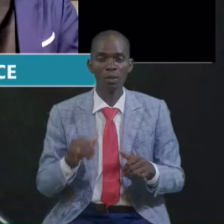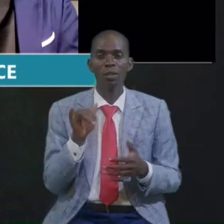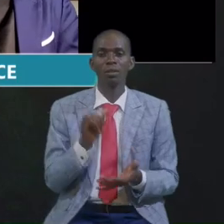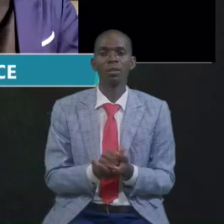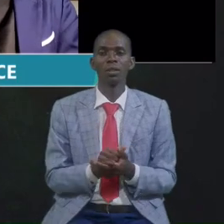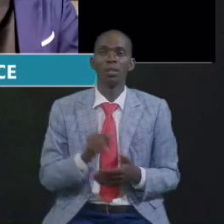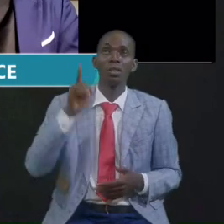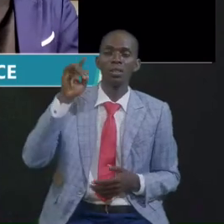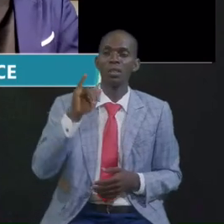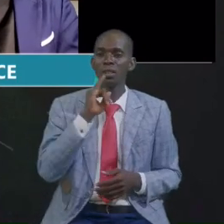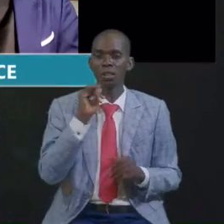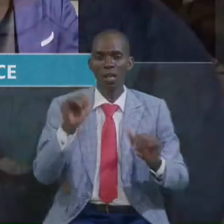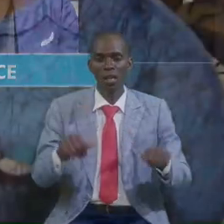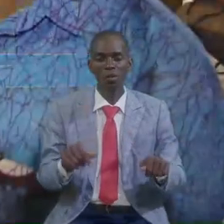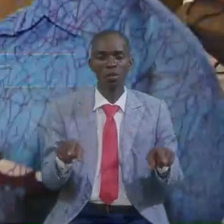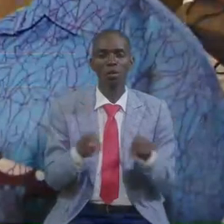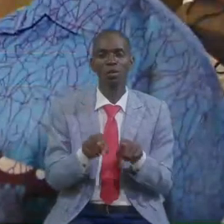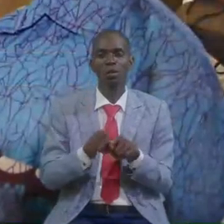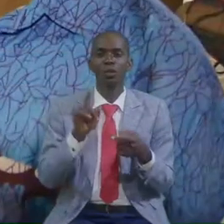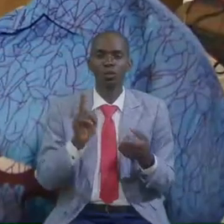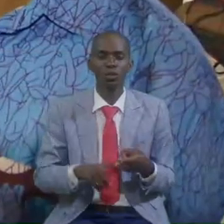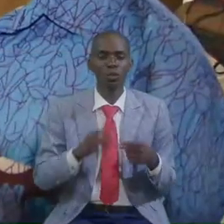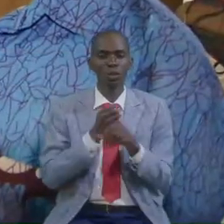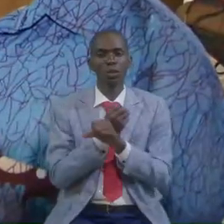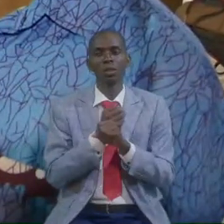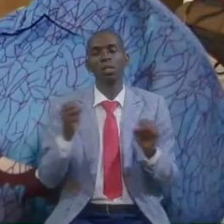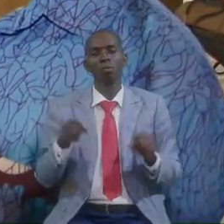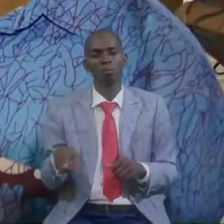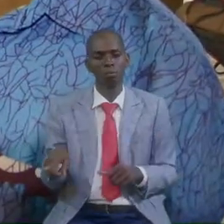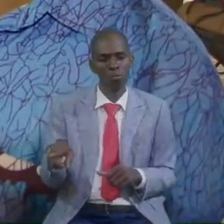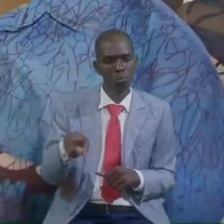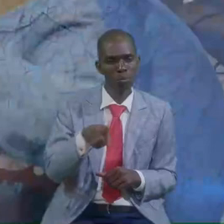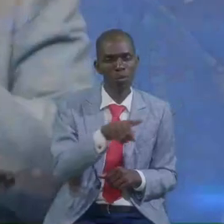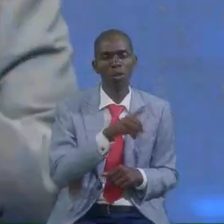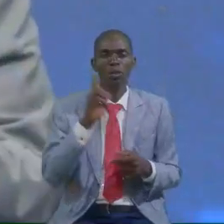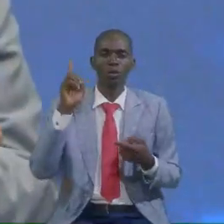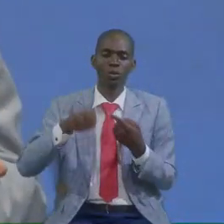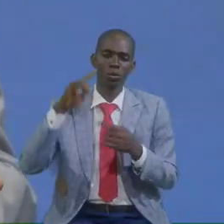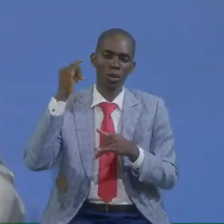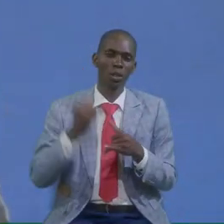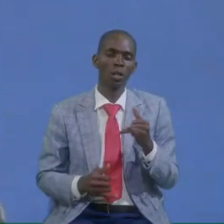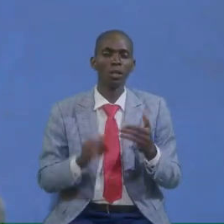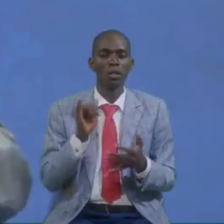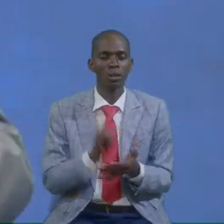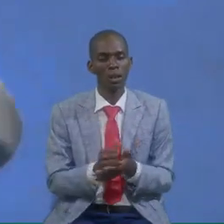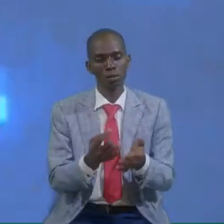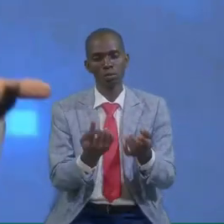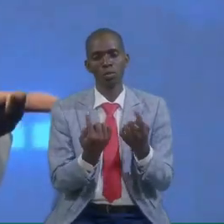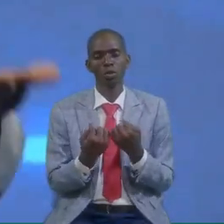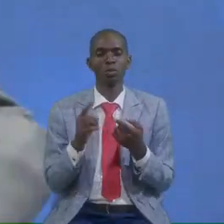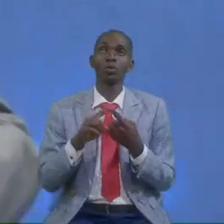is able also to save them to the uttermost